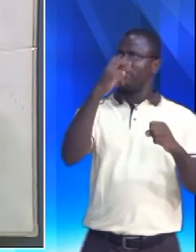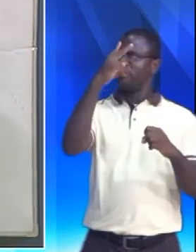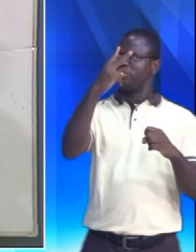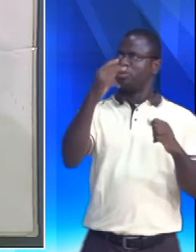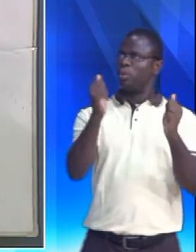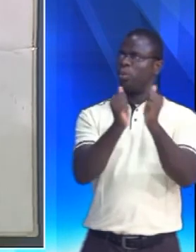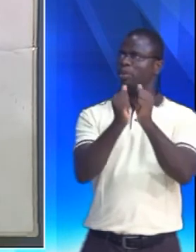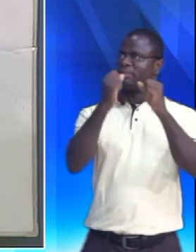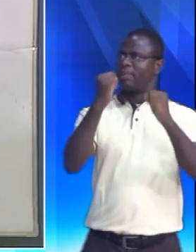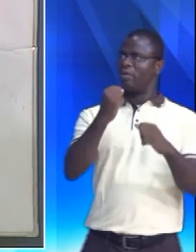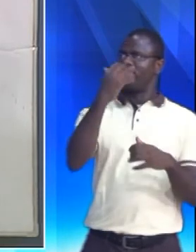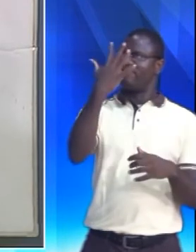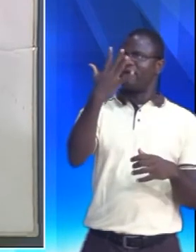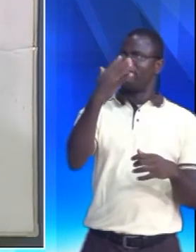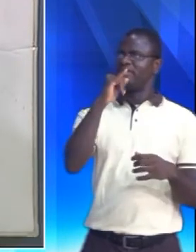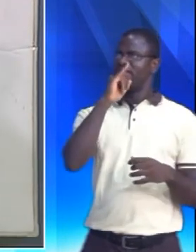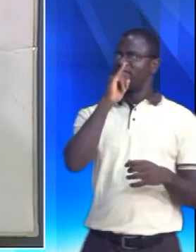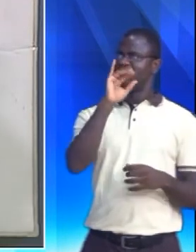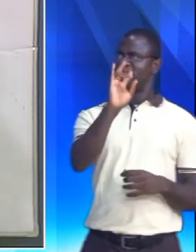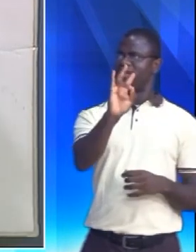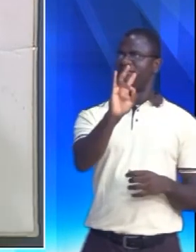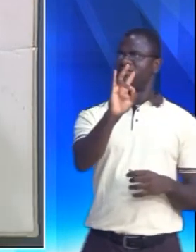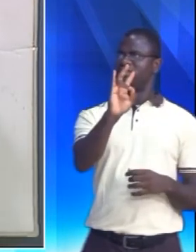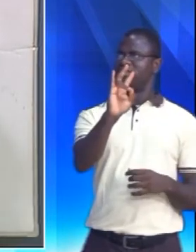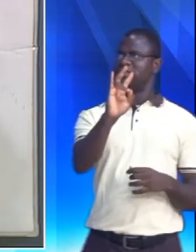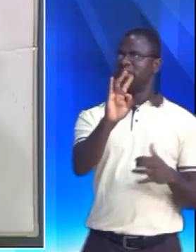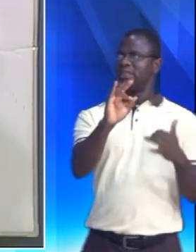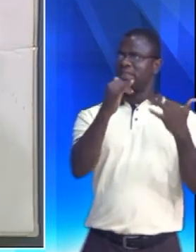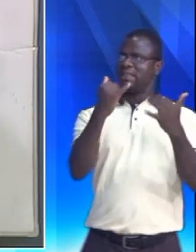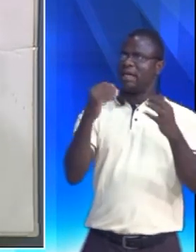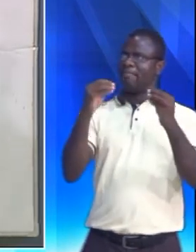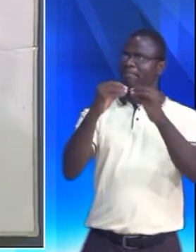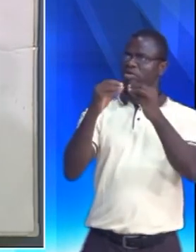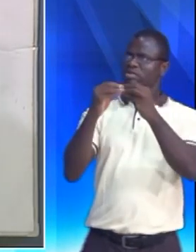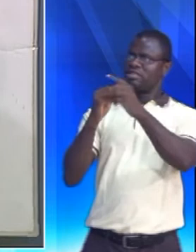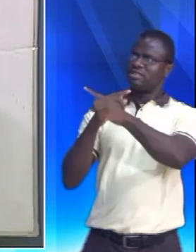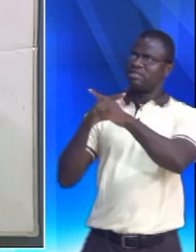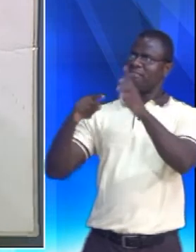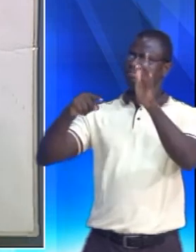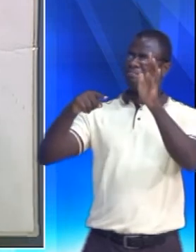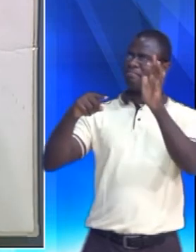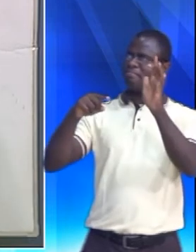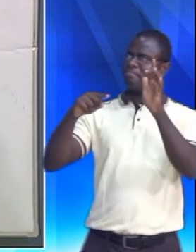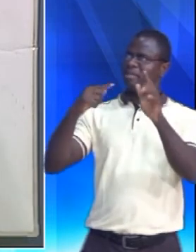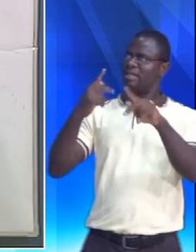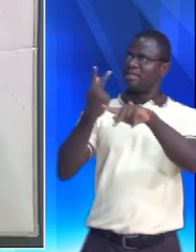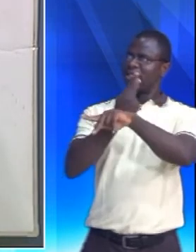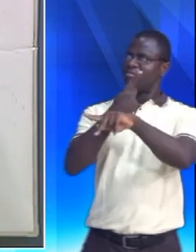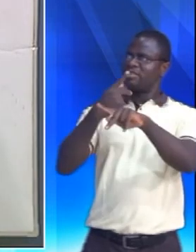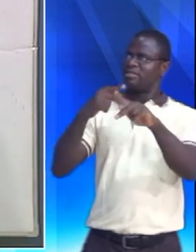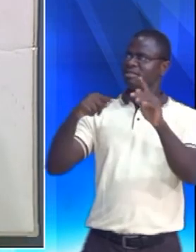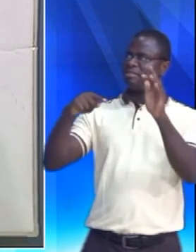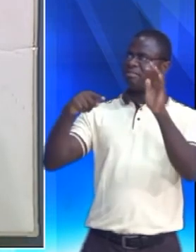is equal to 7. But 7 plus minus 2, negative is more powerful